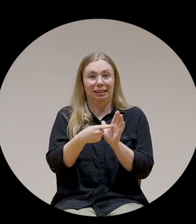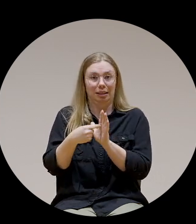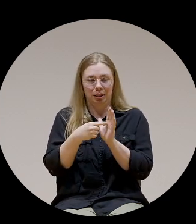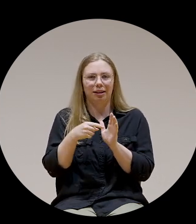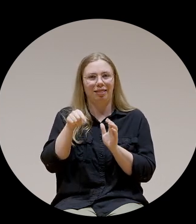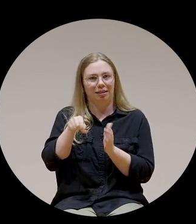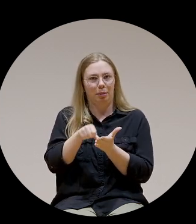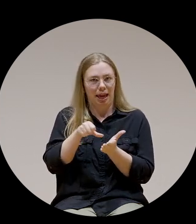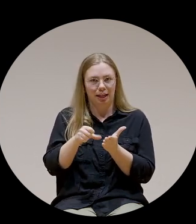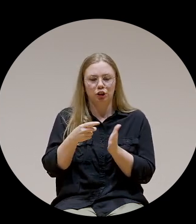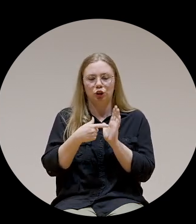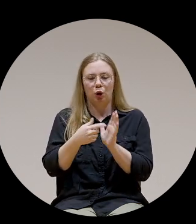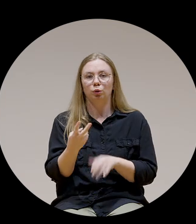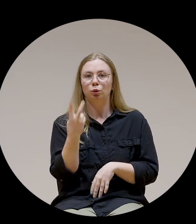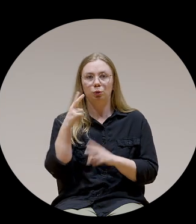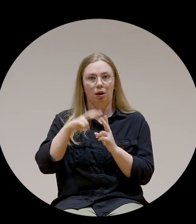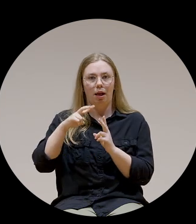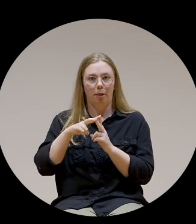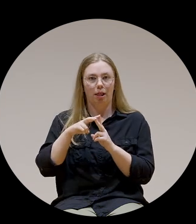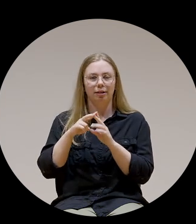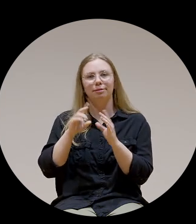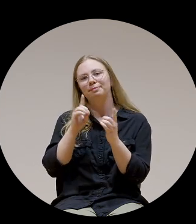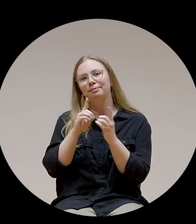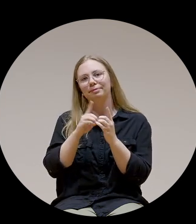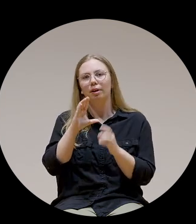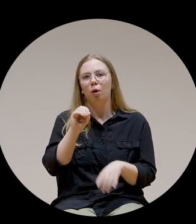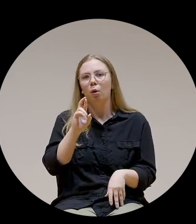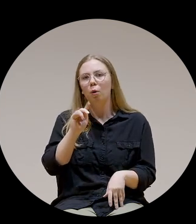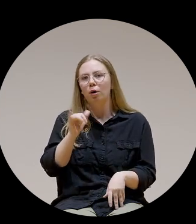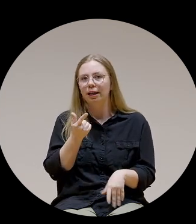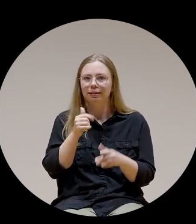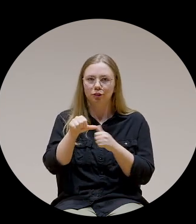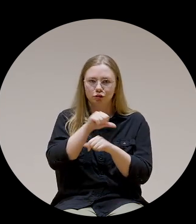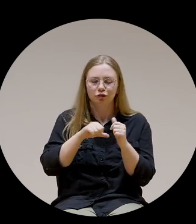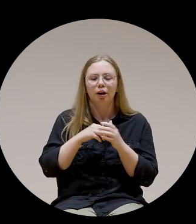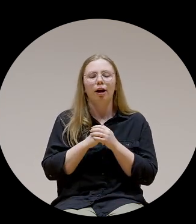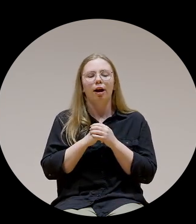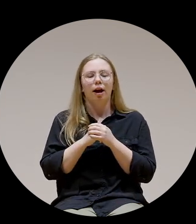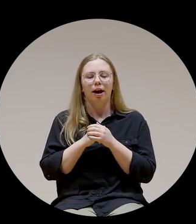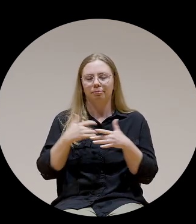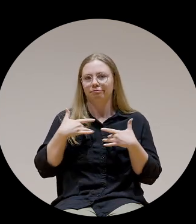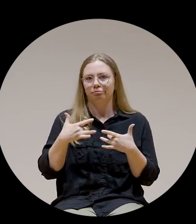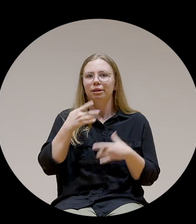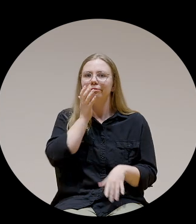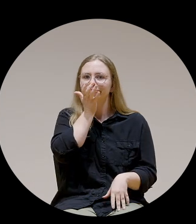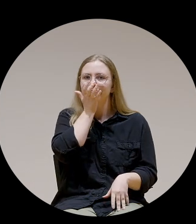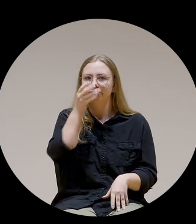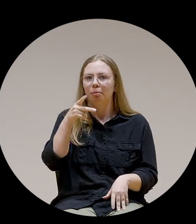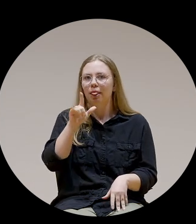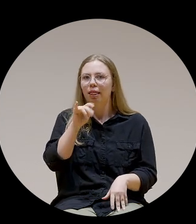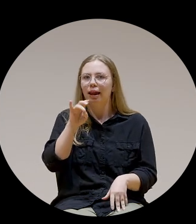couples courting. These are courting scenes, and many, especially Northern Plains communities, have a long